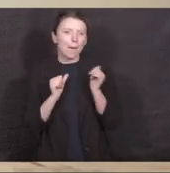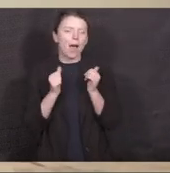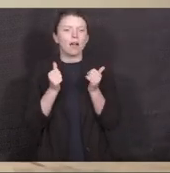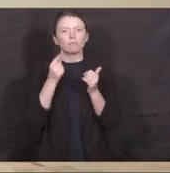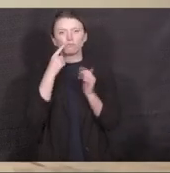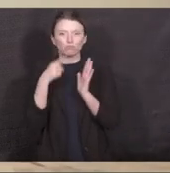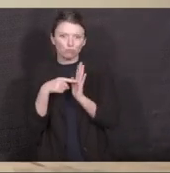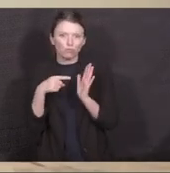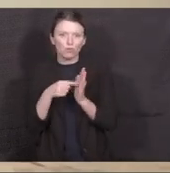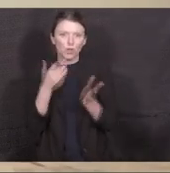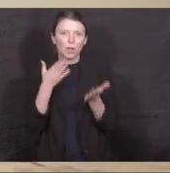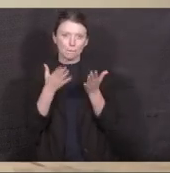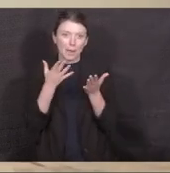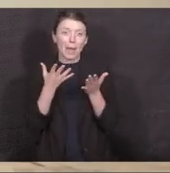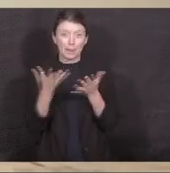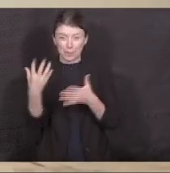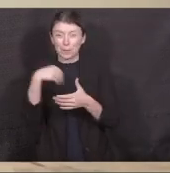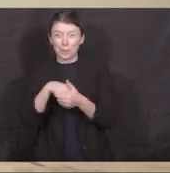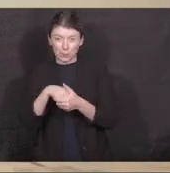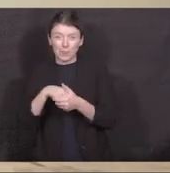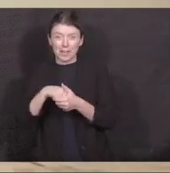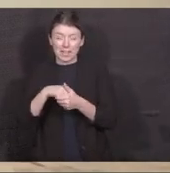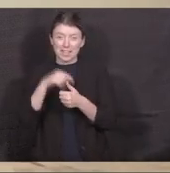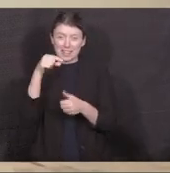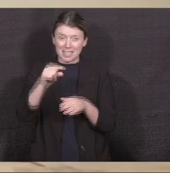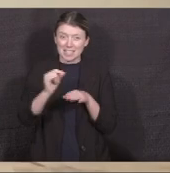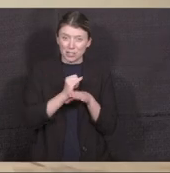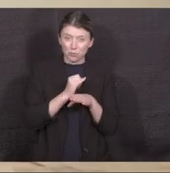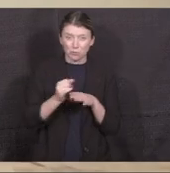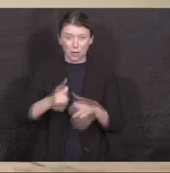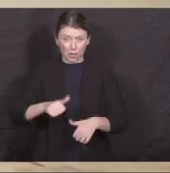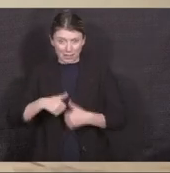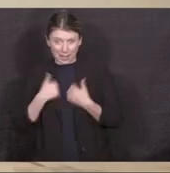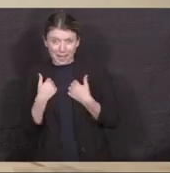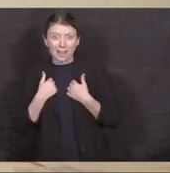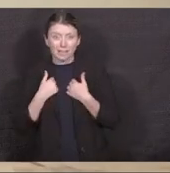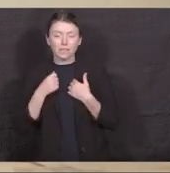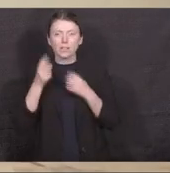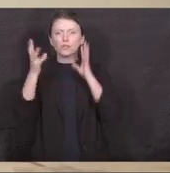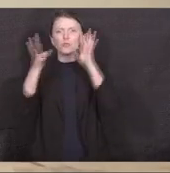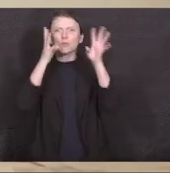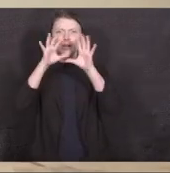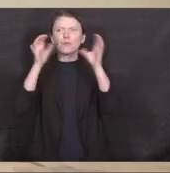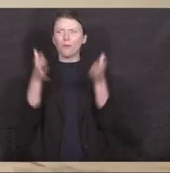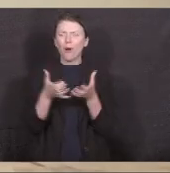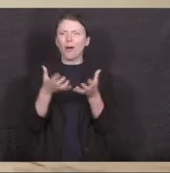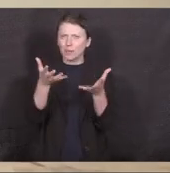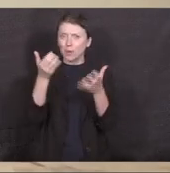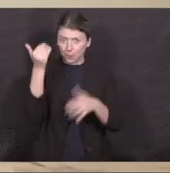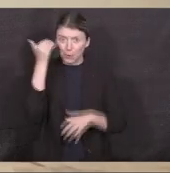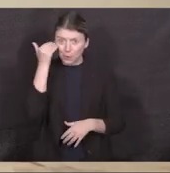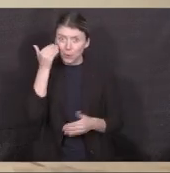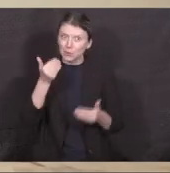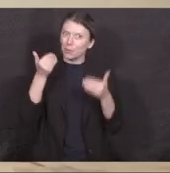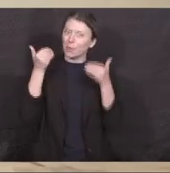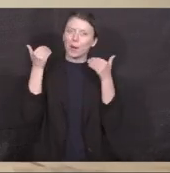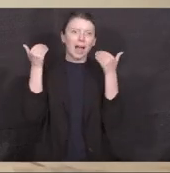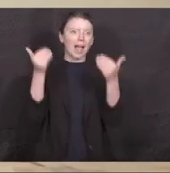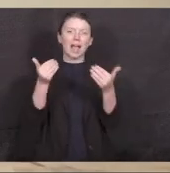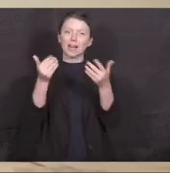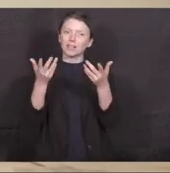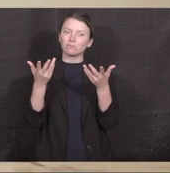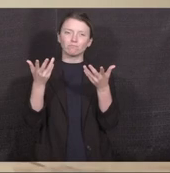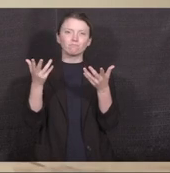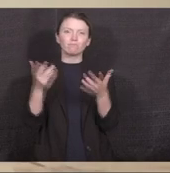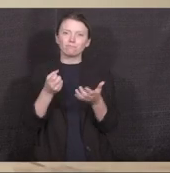with the environment and the life that you live in. People in this creative world want to hear that. So you lean into it when you're talking to